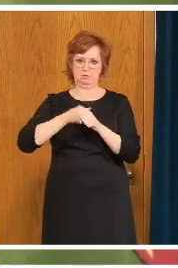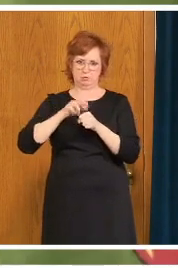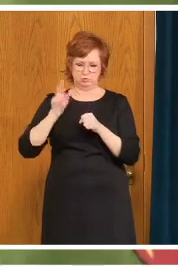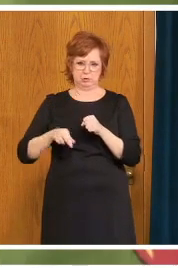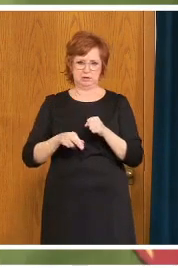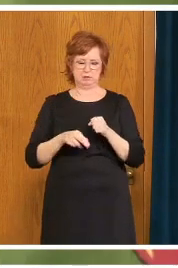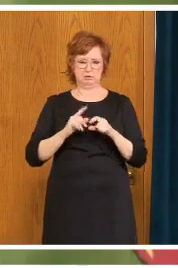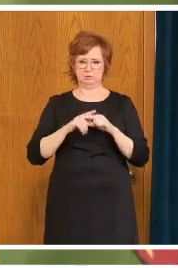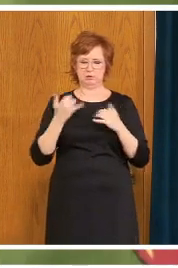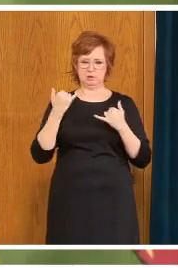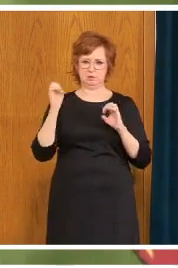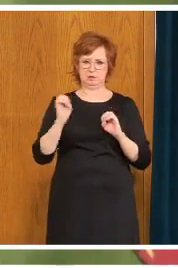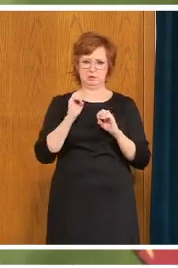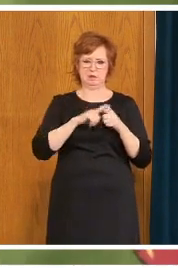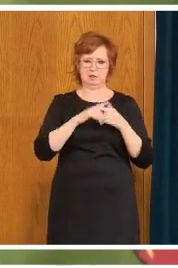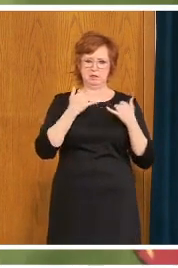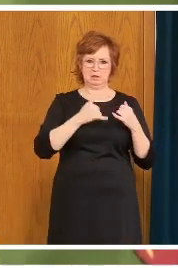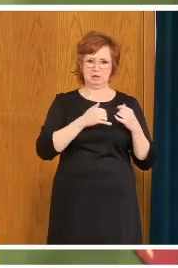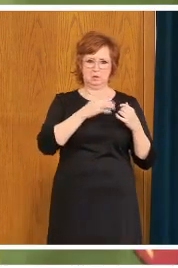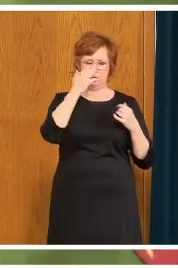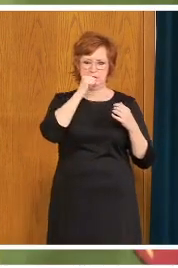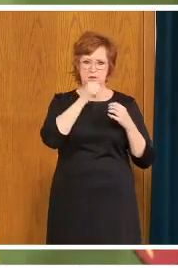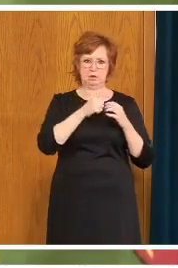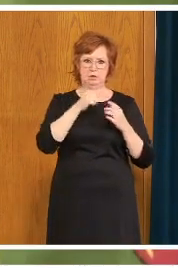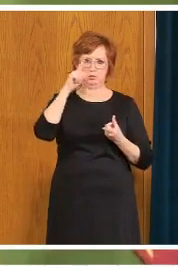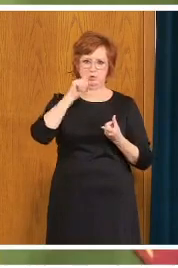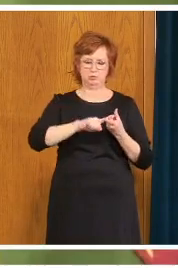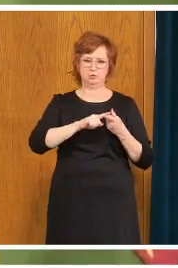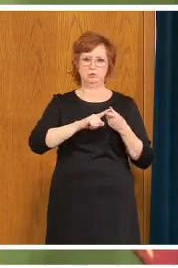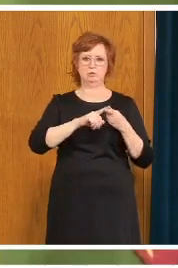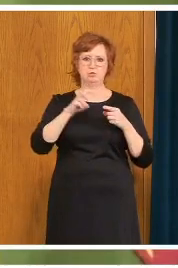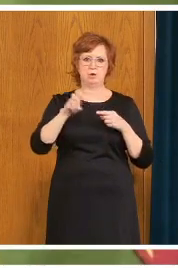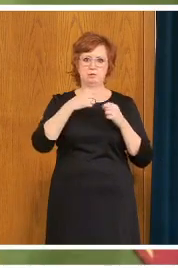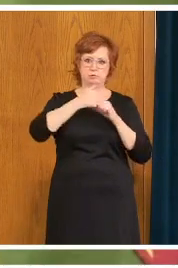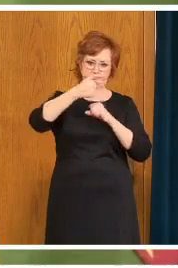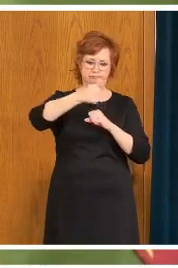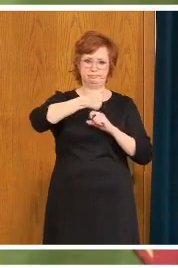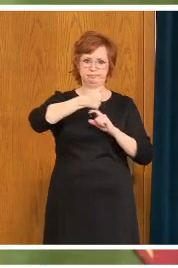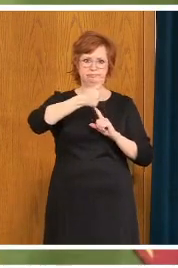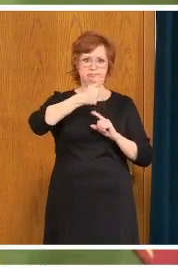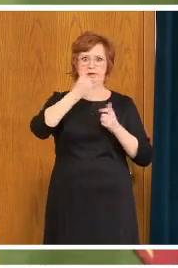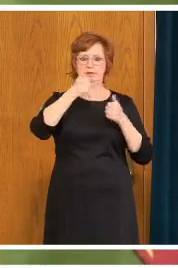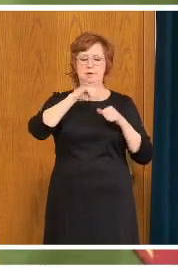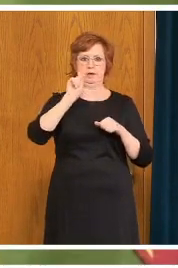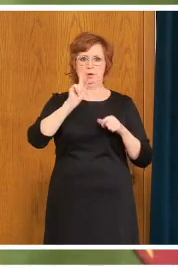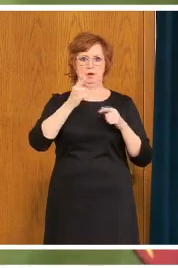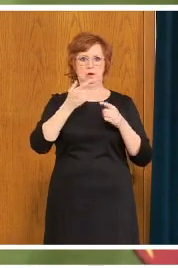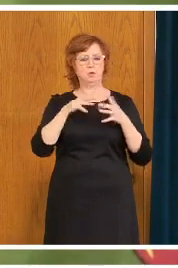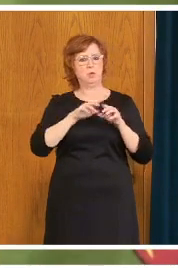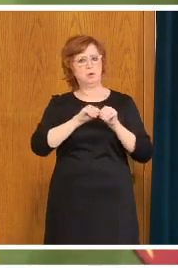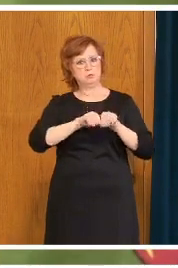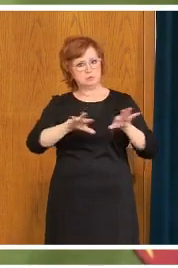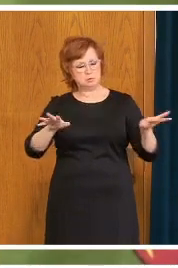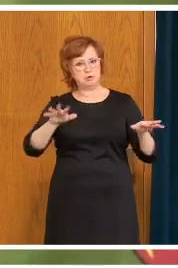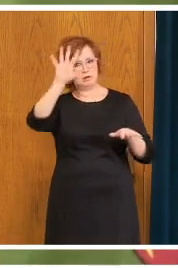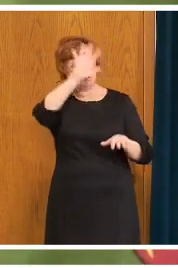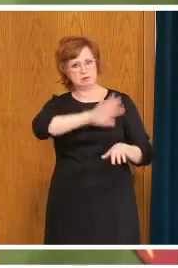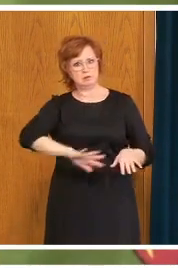given that that seems to address all of the concerns that you're talking about in terms of how to stop spread most